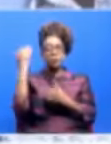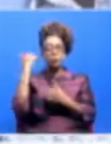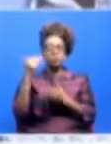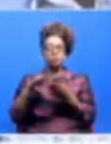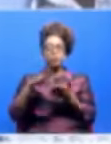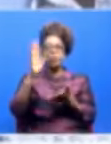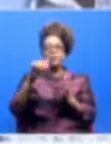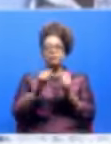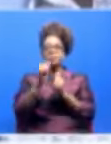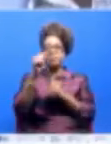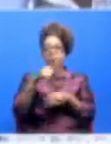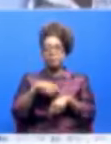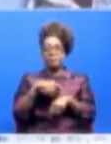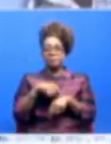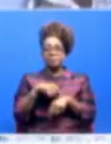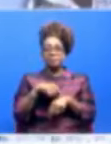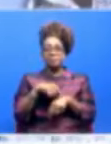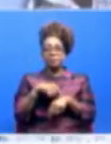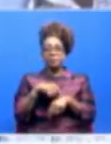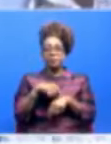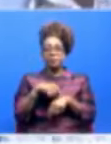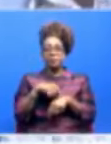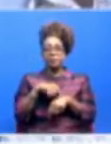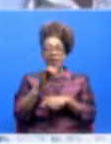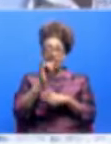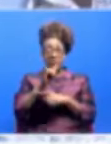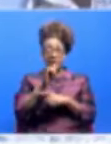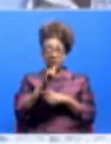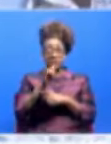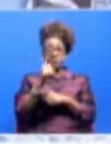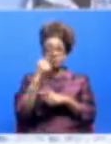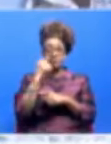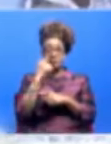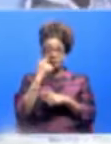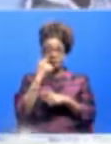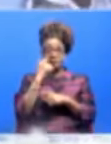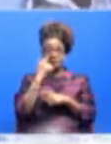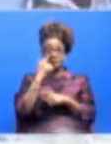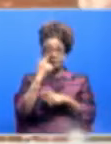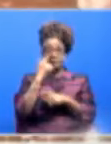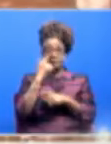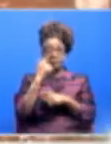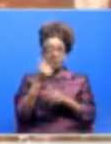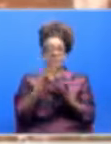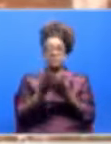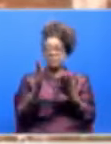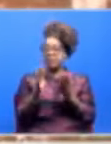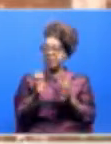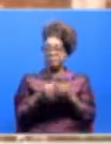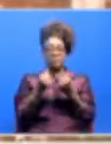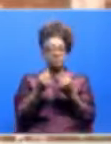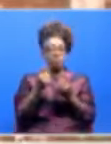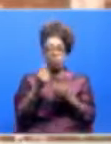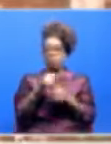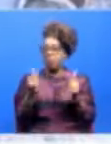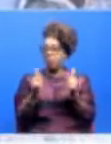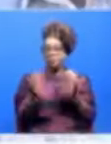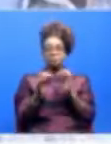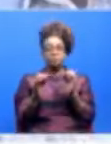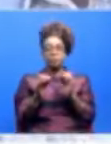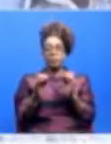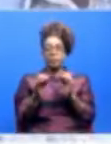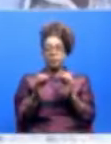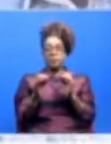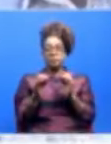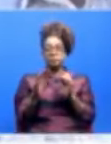than 15 times. That tells you there is something that is not happening right somewhere. All